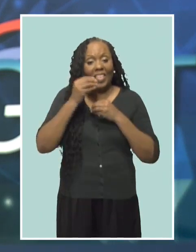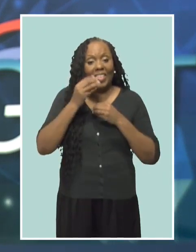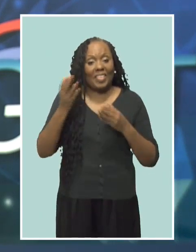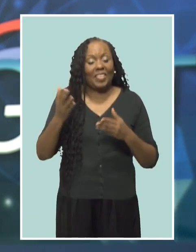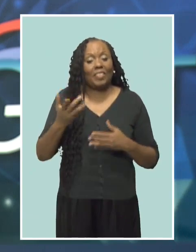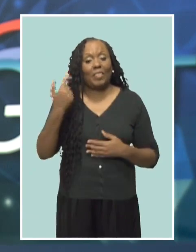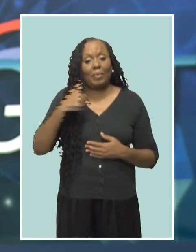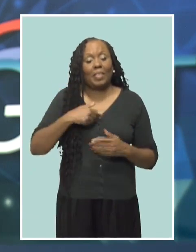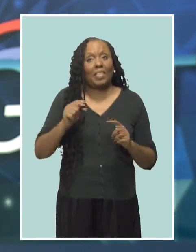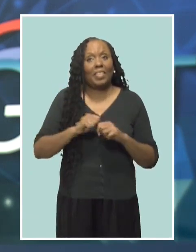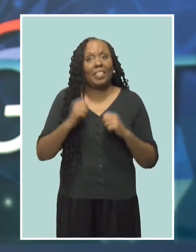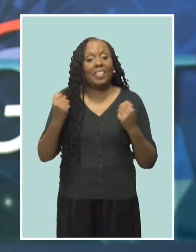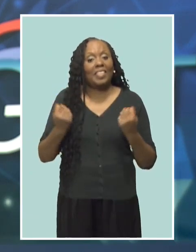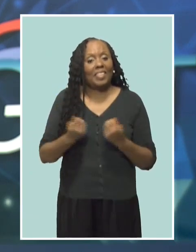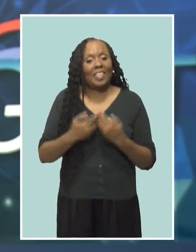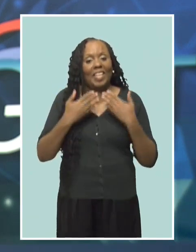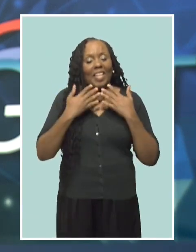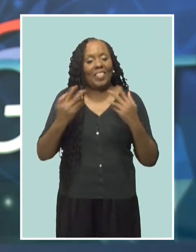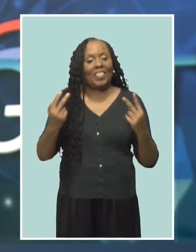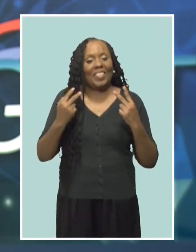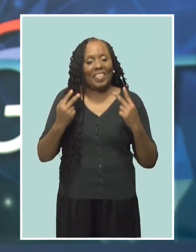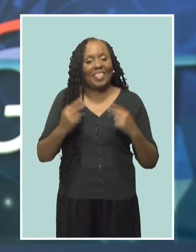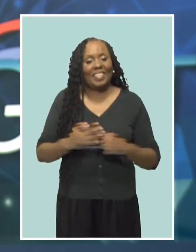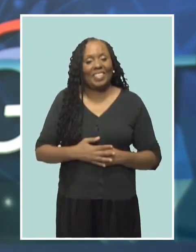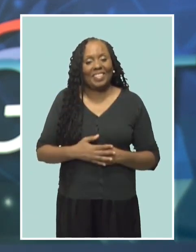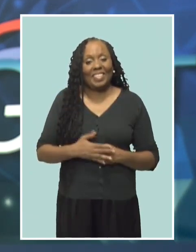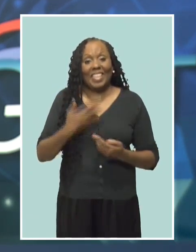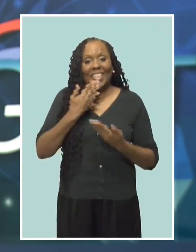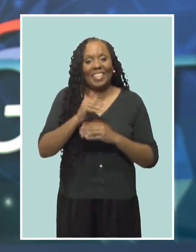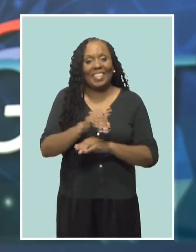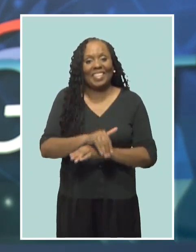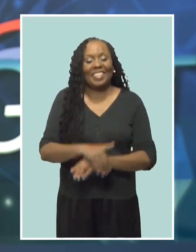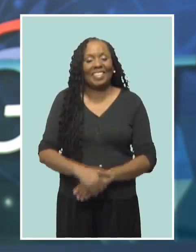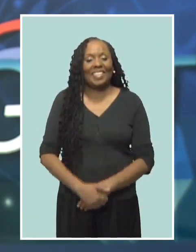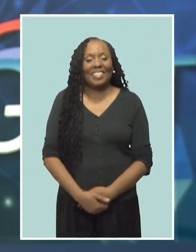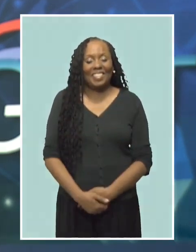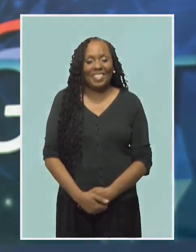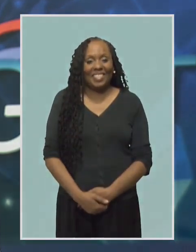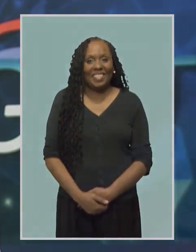that's our news for tonight. On behalf of the entire team, thank you so much for tuning in. Good night.